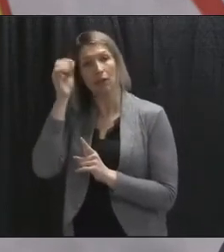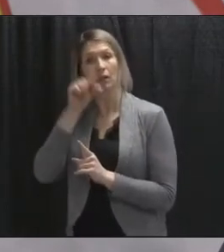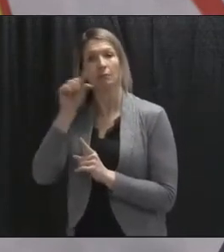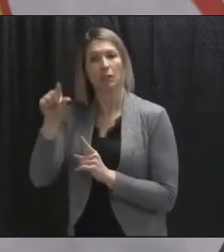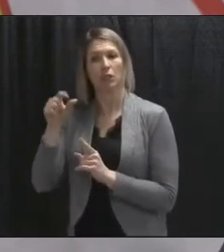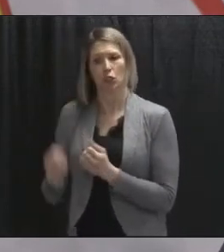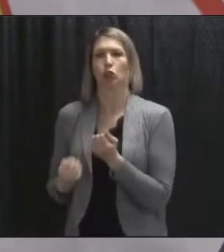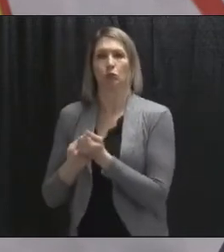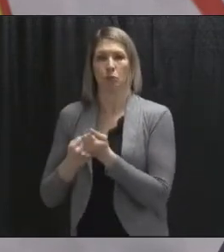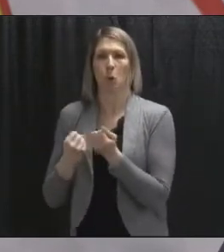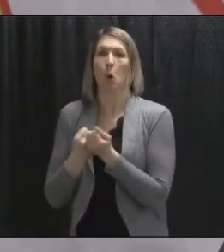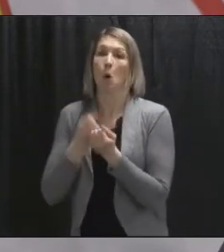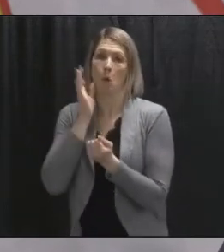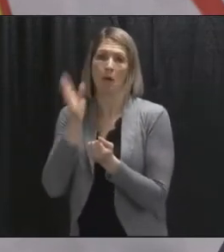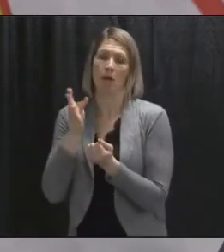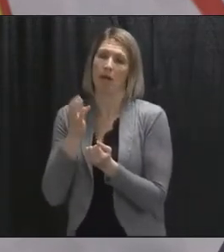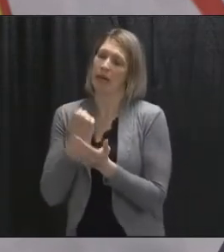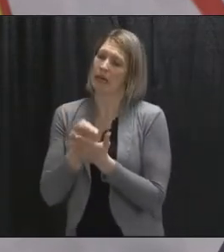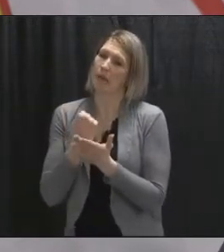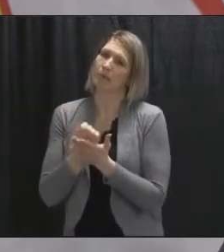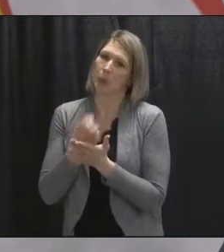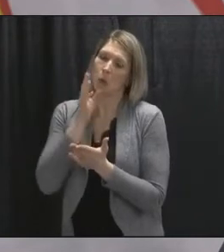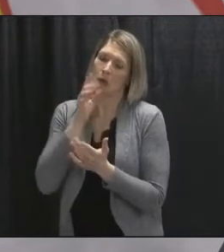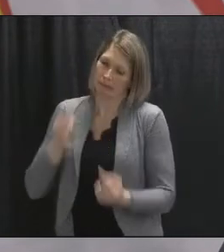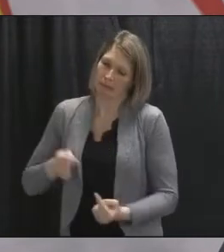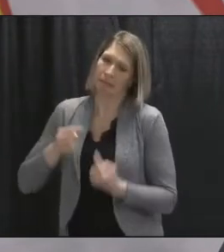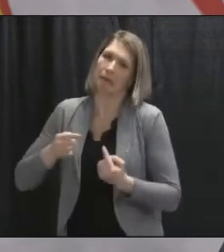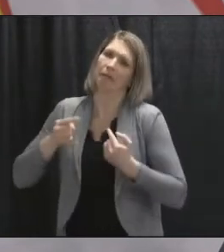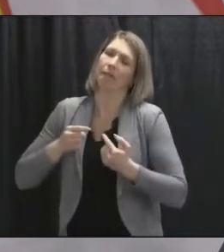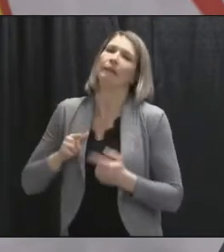COVID-19 website. That's gov.nl.ca